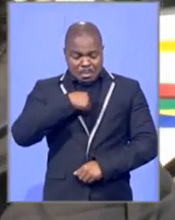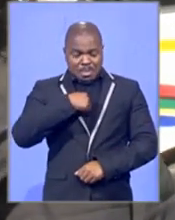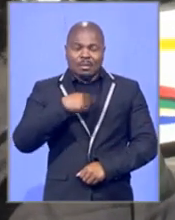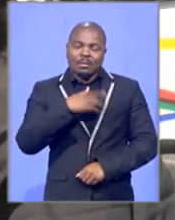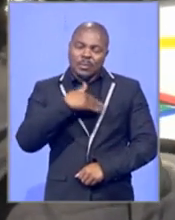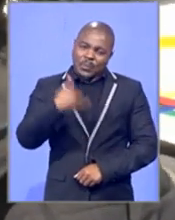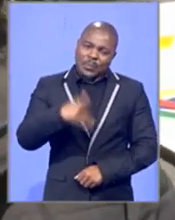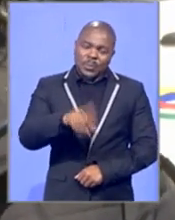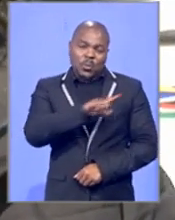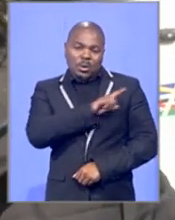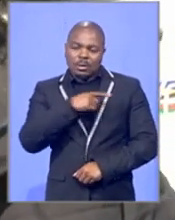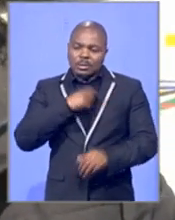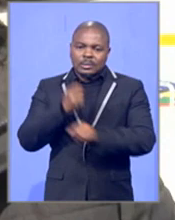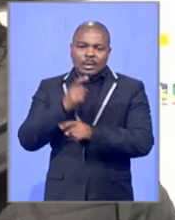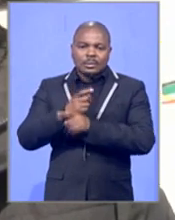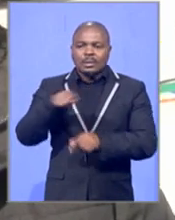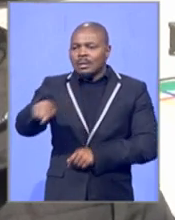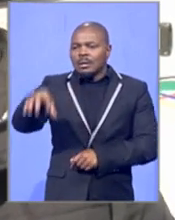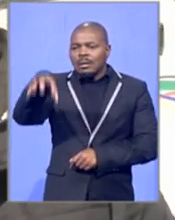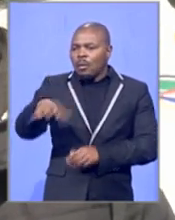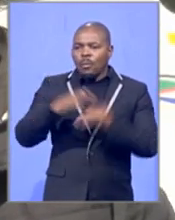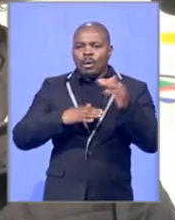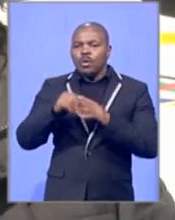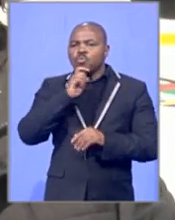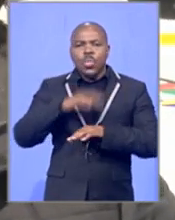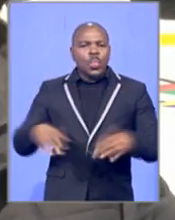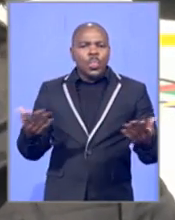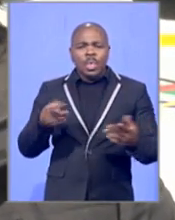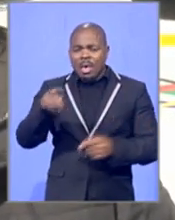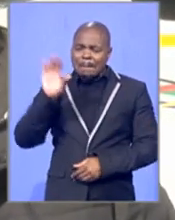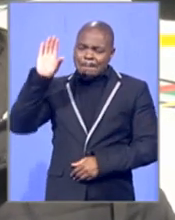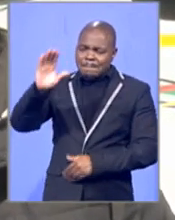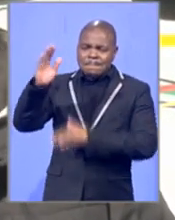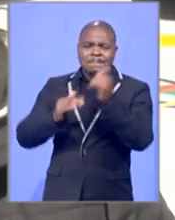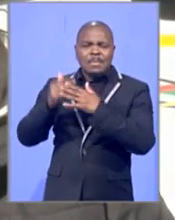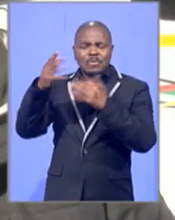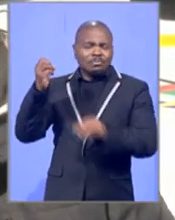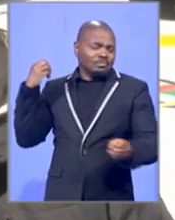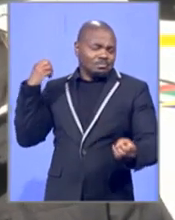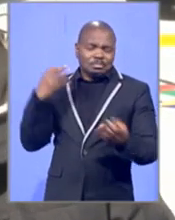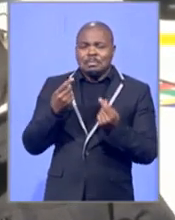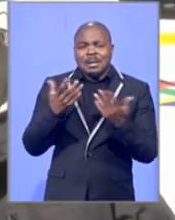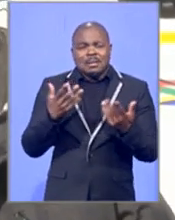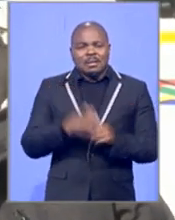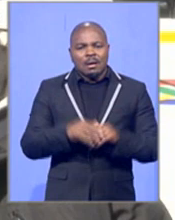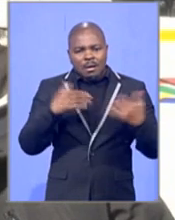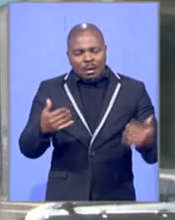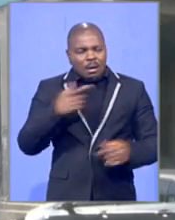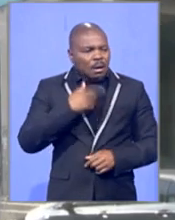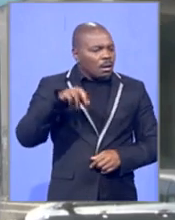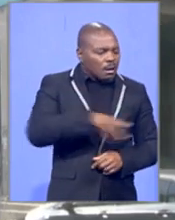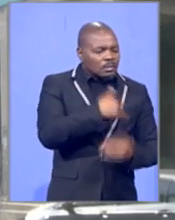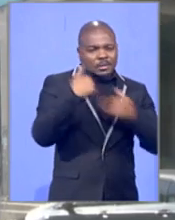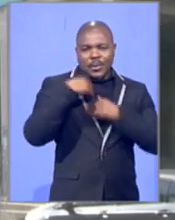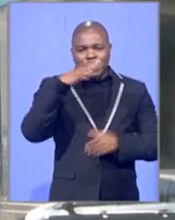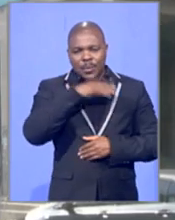hibakeng sa taxi renke ena e sa sebetseng e jileng tšhelete e ngata haholoholo. Ha re safe re le baahi re tsamaya re nkuwa poho hotlhe mona mo